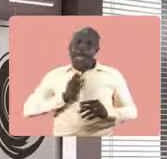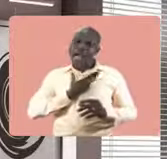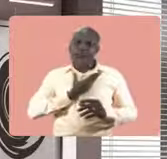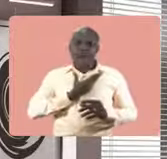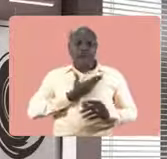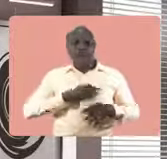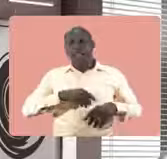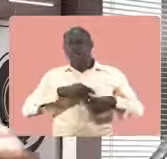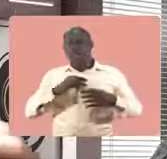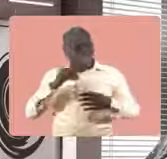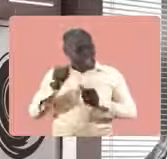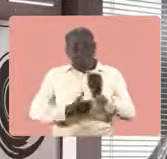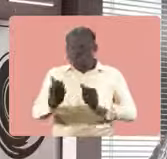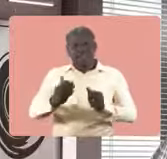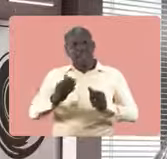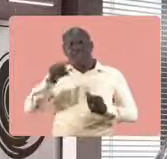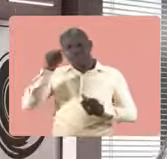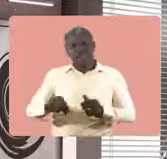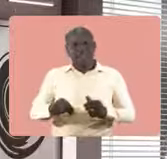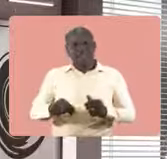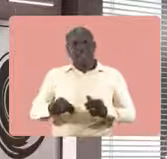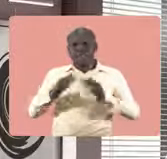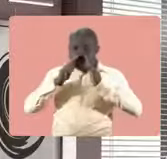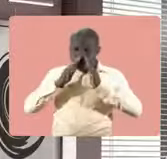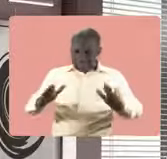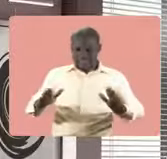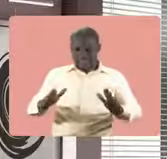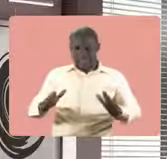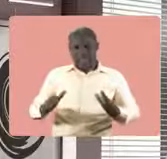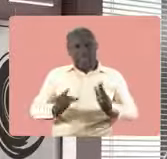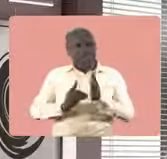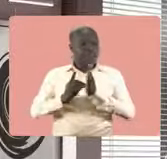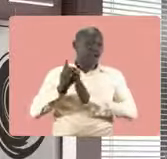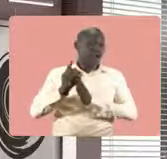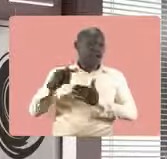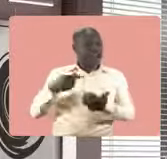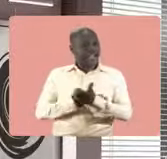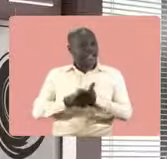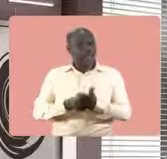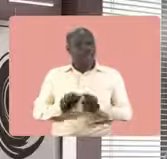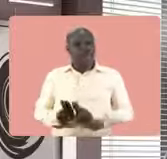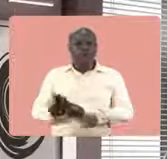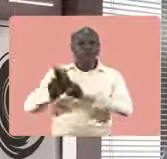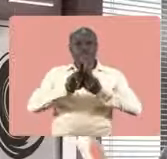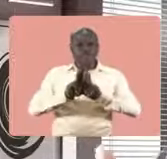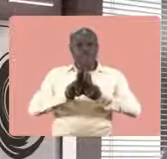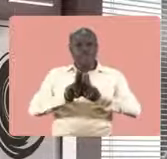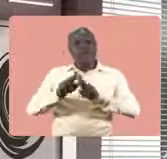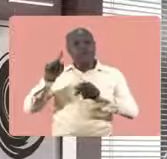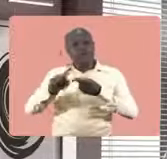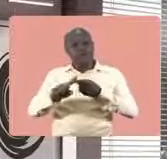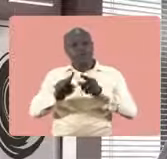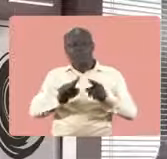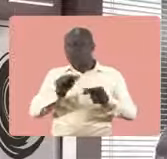bia baako pẹ. Ade baako pẹ ene ye hwehwe se oman no ebe develop. Mo menfa baako yọ ene onua dọ enye de ye